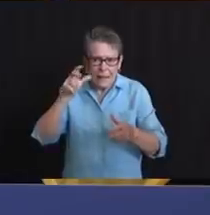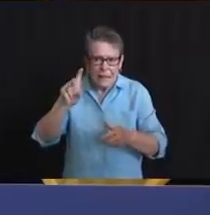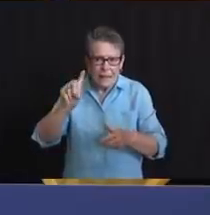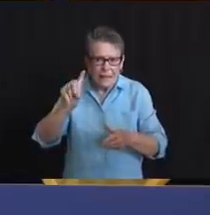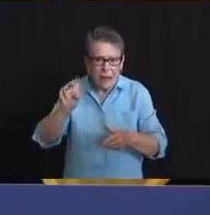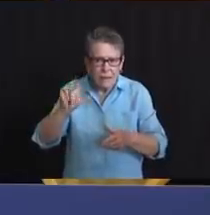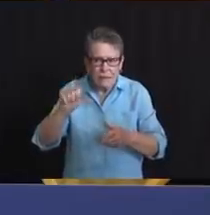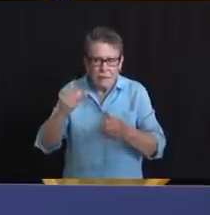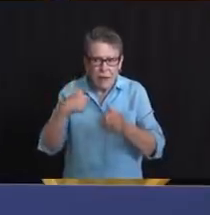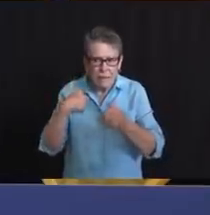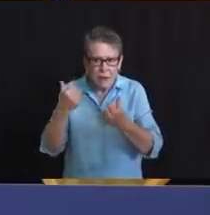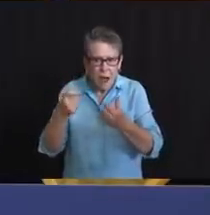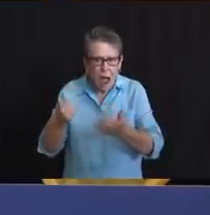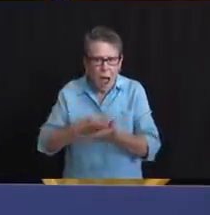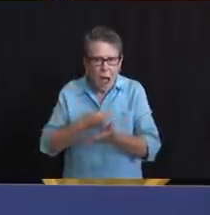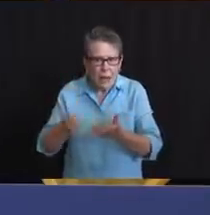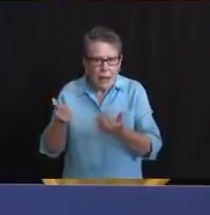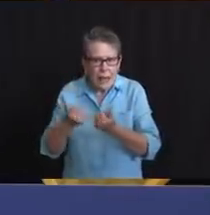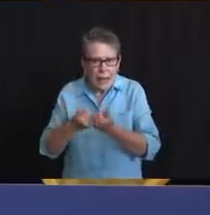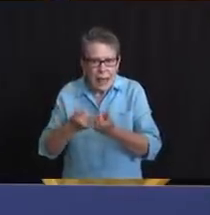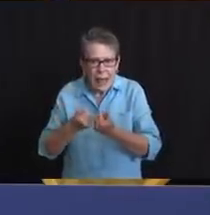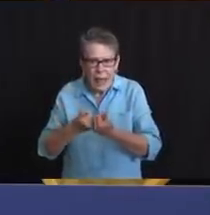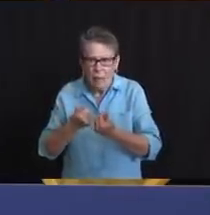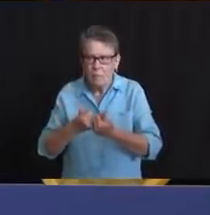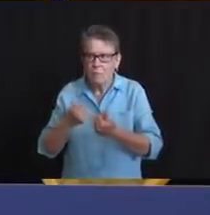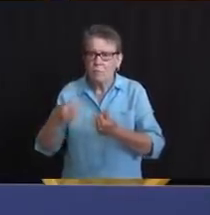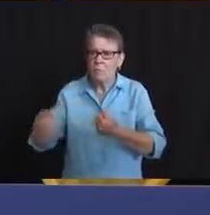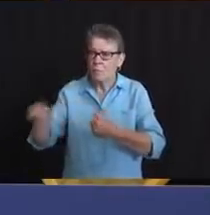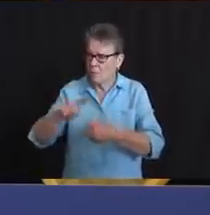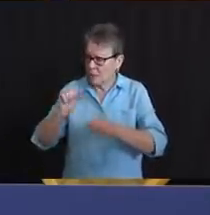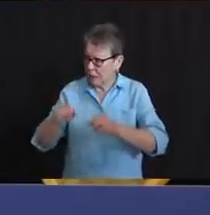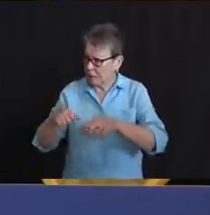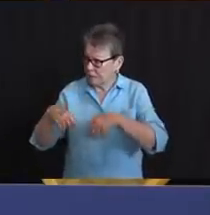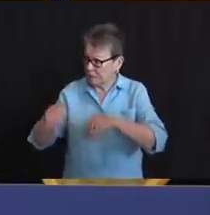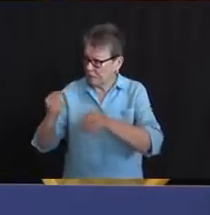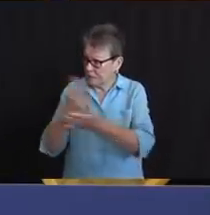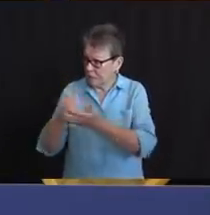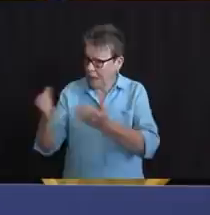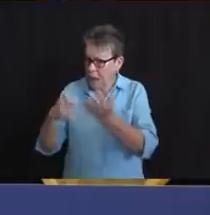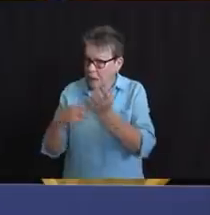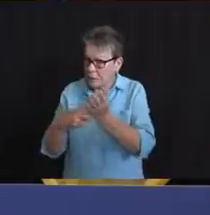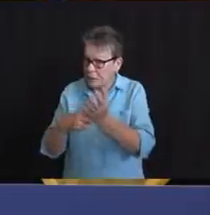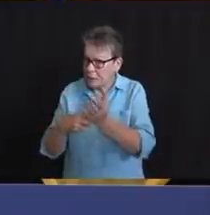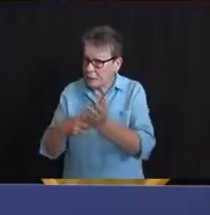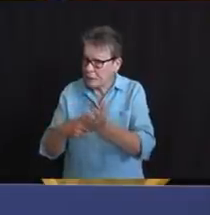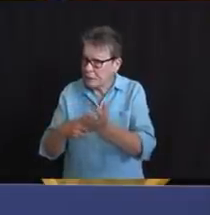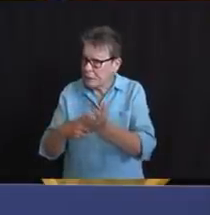is yes.